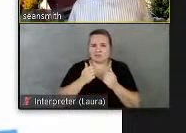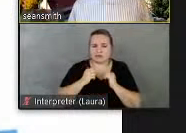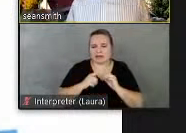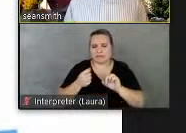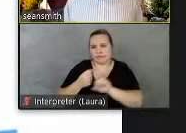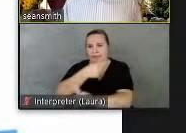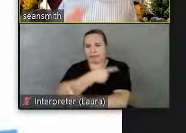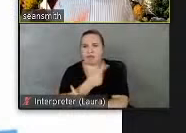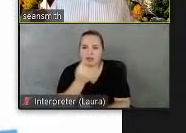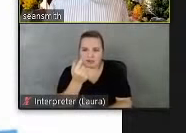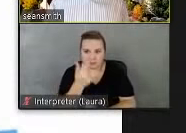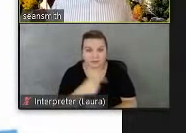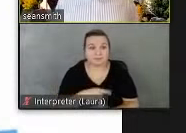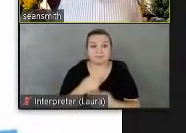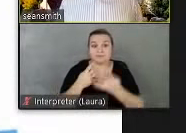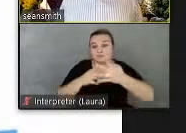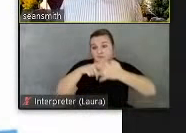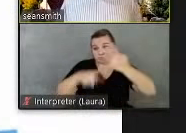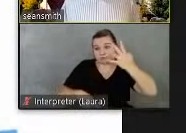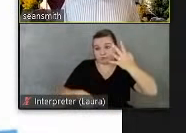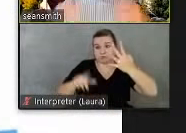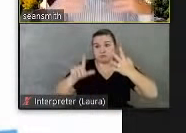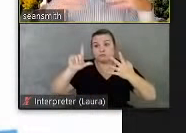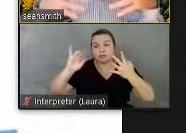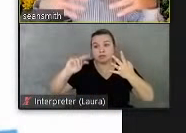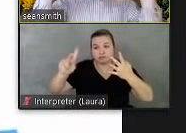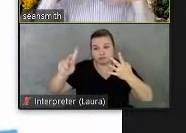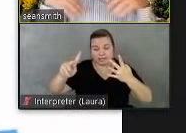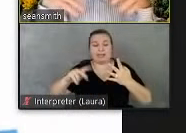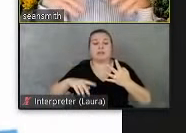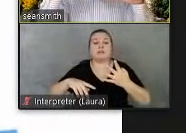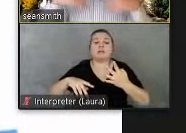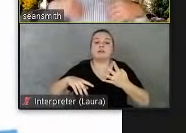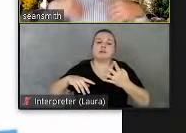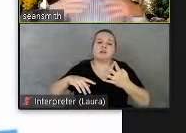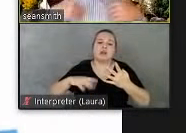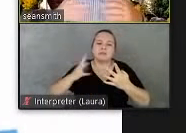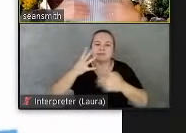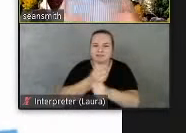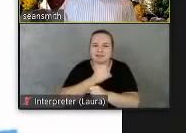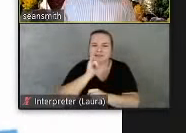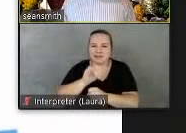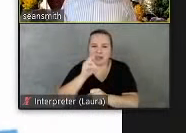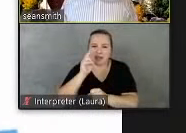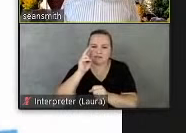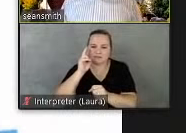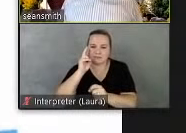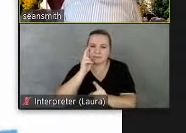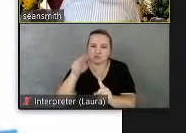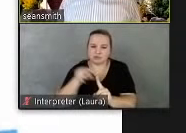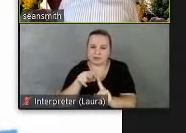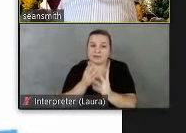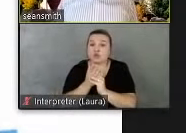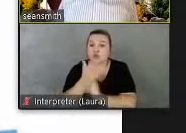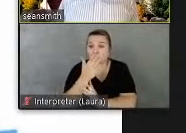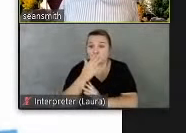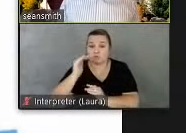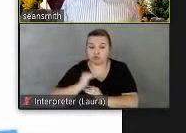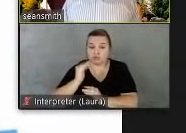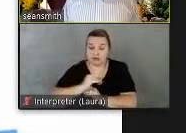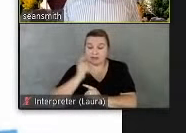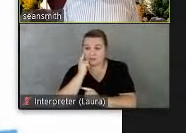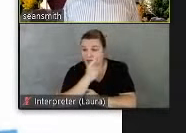moment. These four are links to get it kind of that perspective through the child's eyes, so to speak.